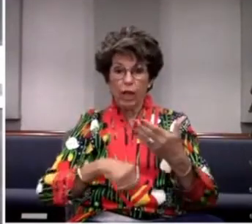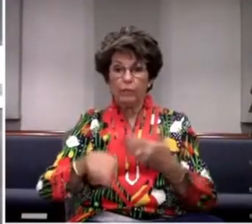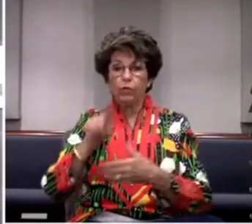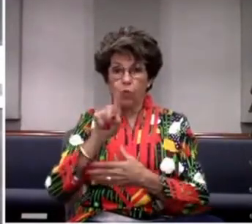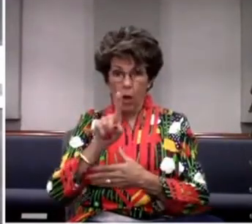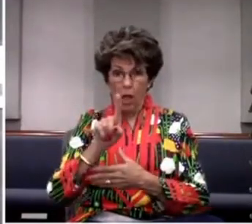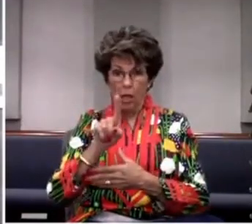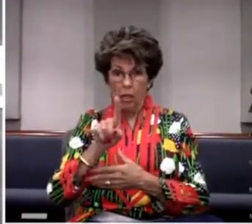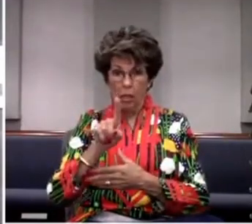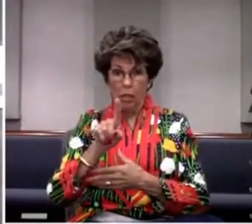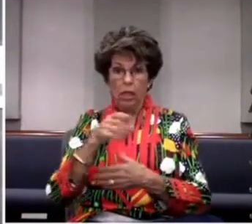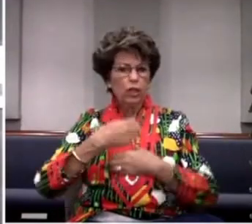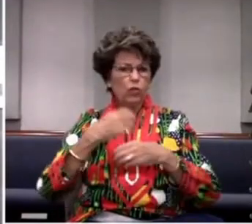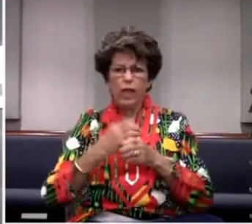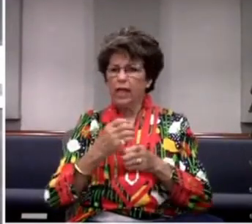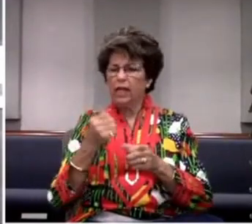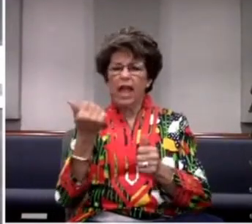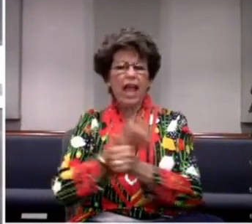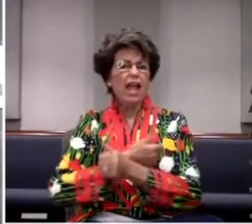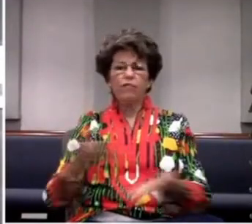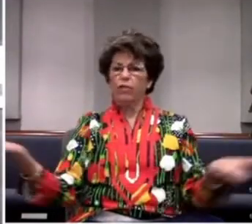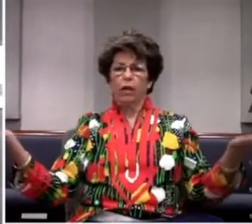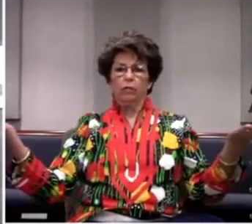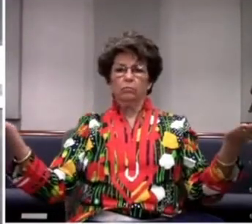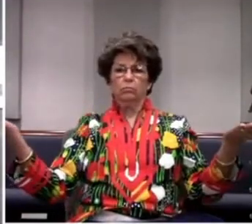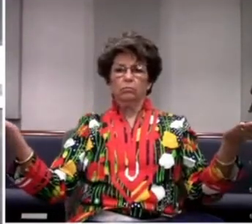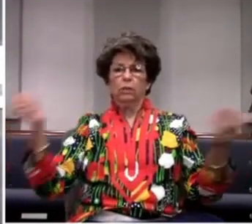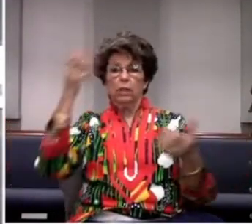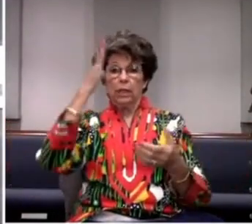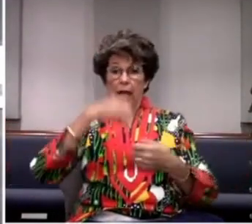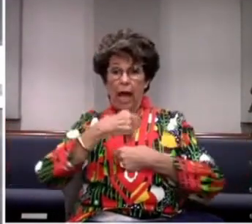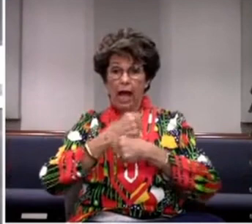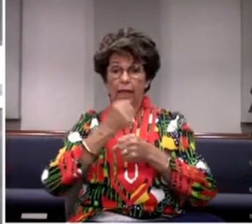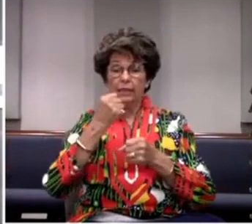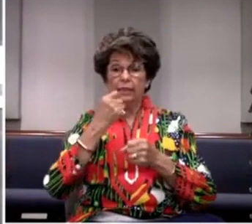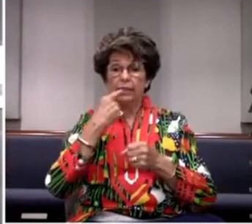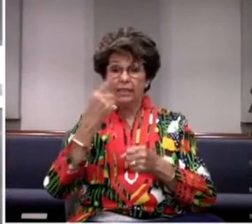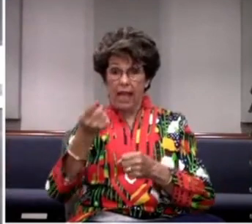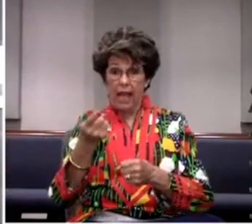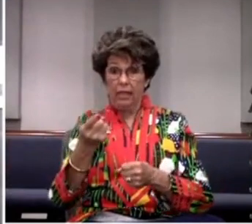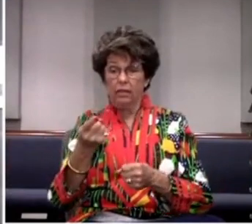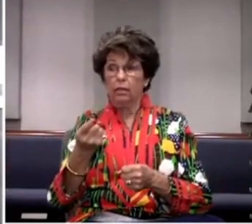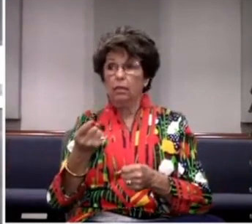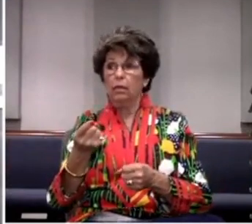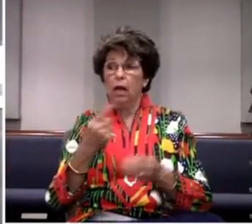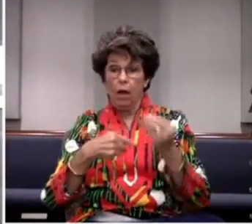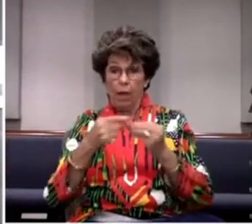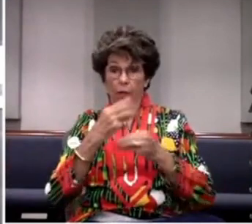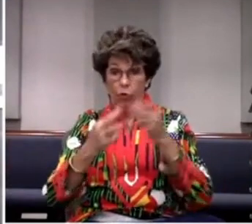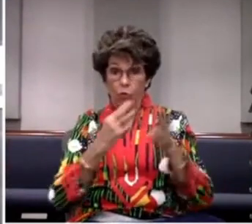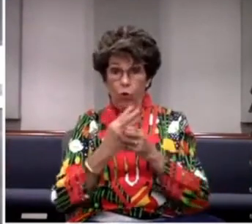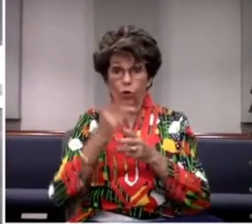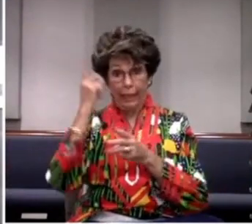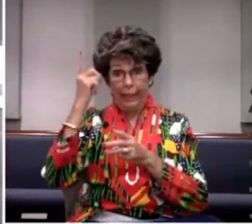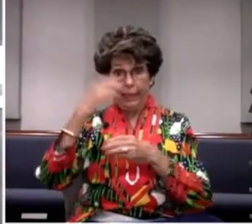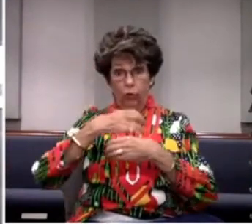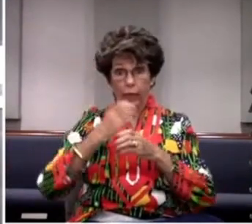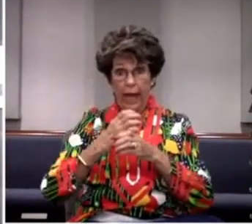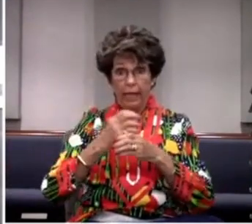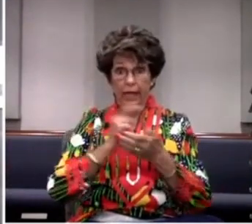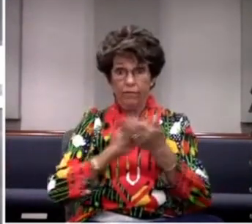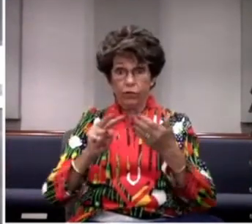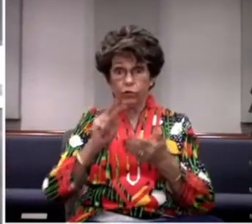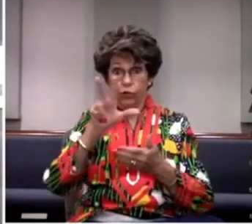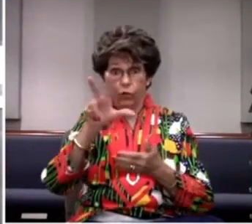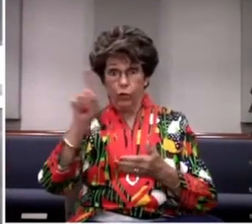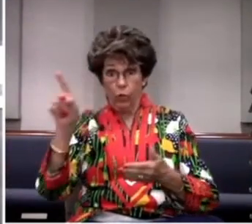number 31 of that chapter, God made a statement about the world that he created. In verse number 31, the